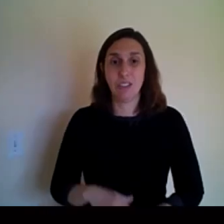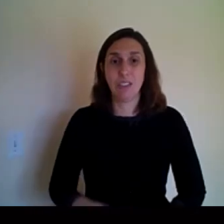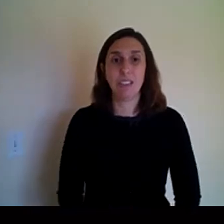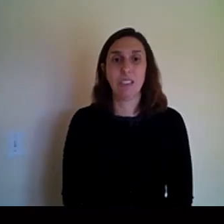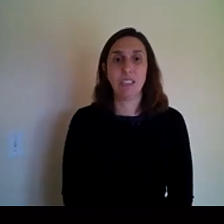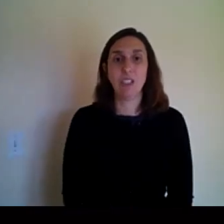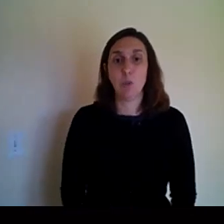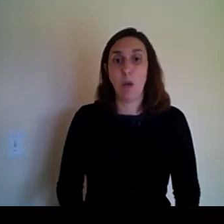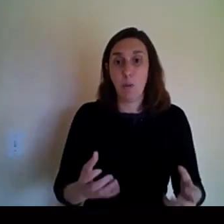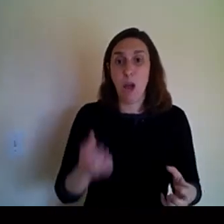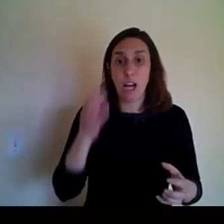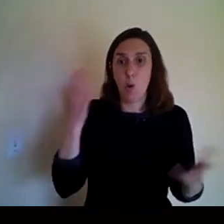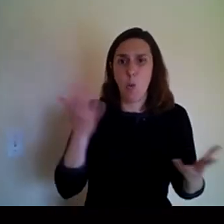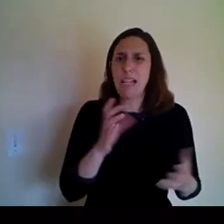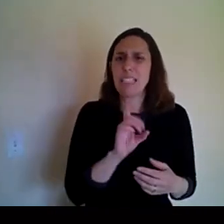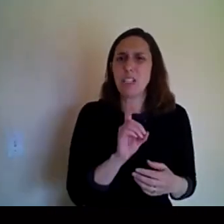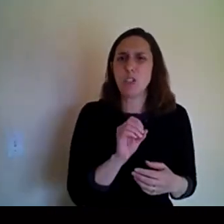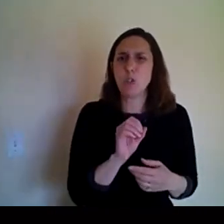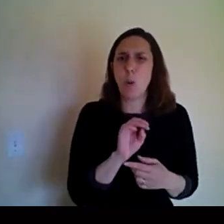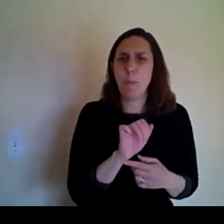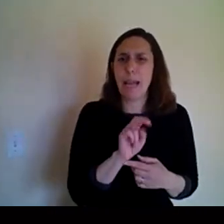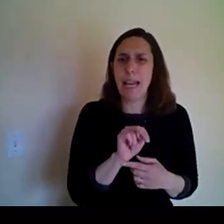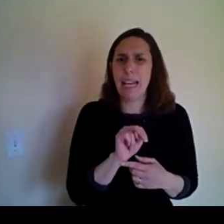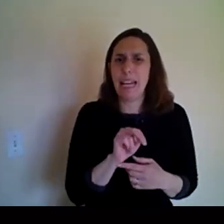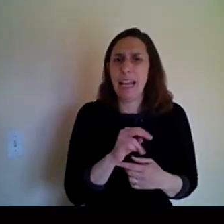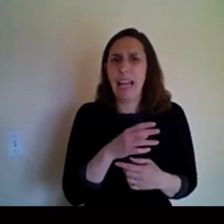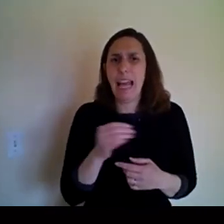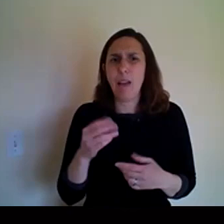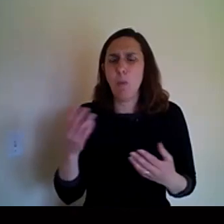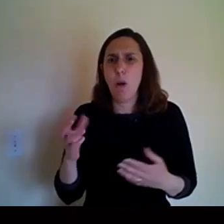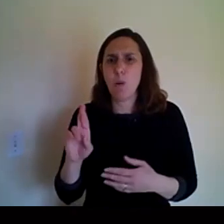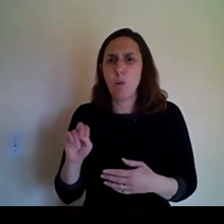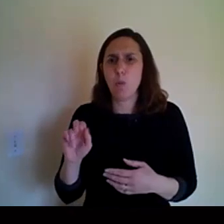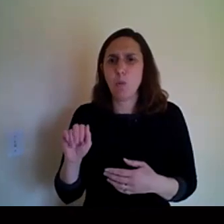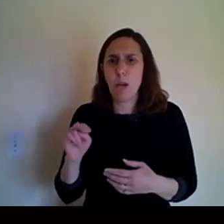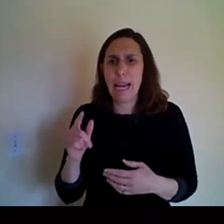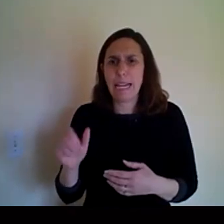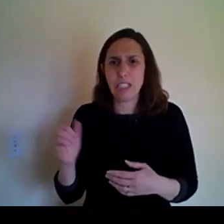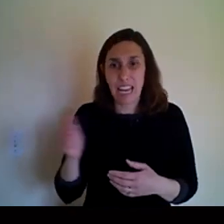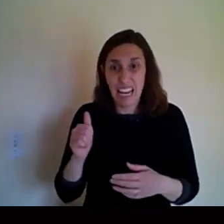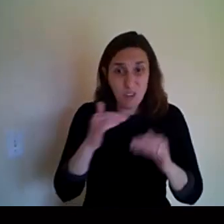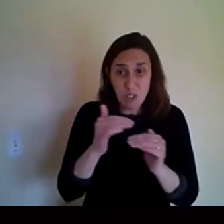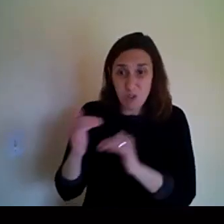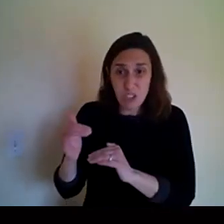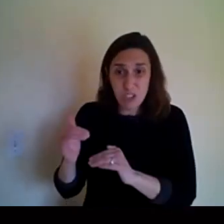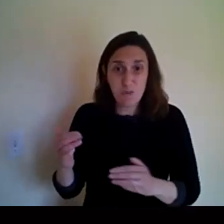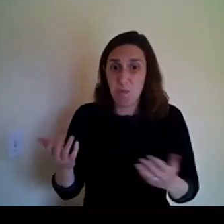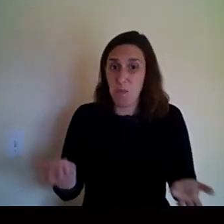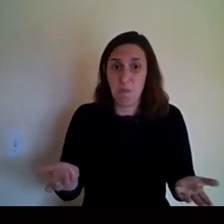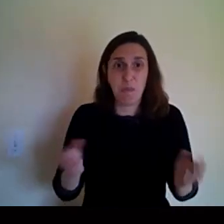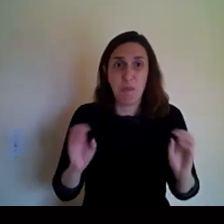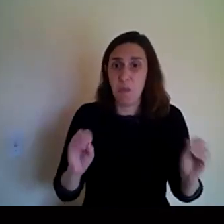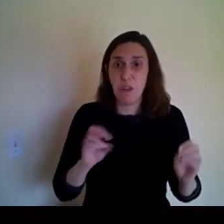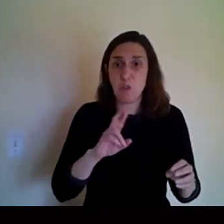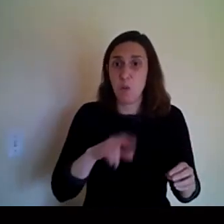range are. So this has no domain restrictions. There's no dividing by anything with the variable, and there's no square root